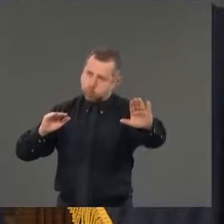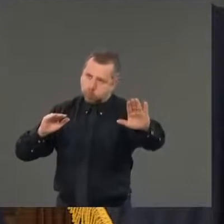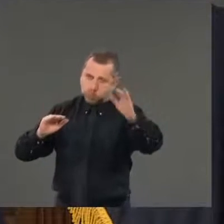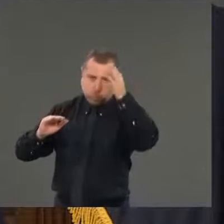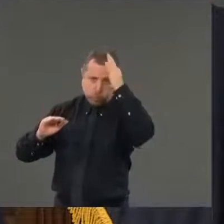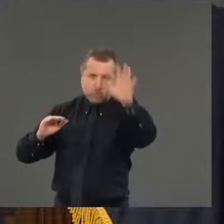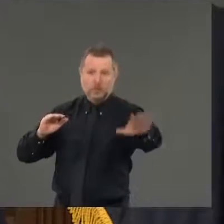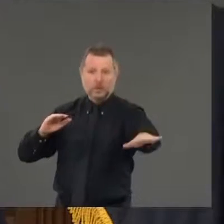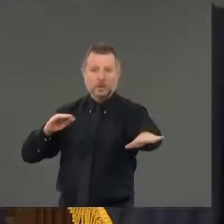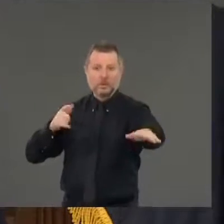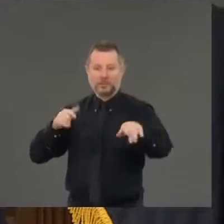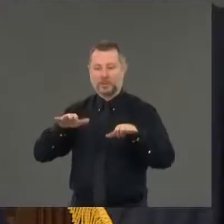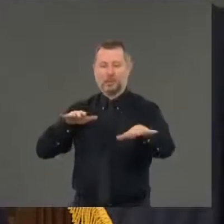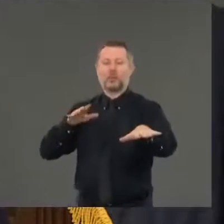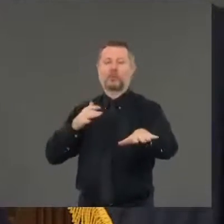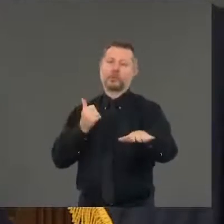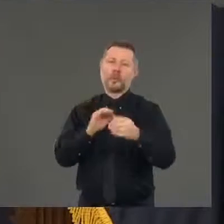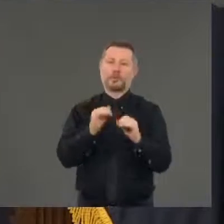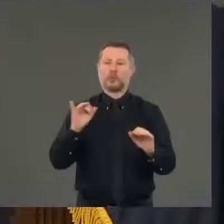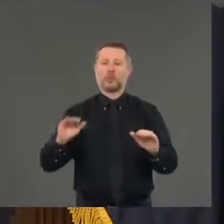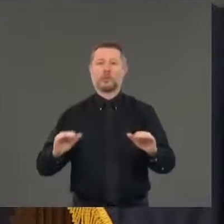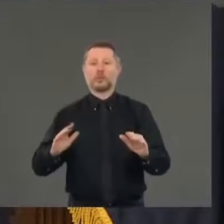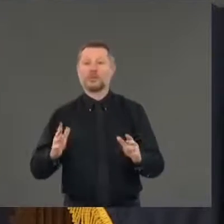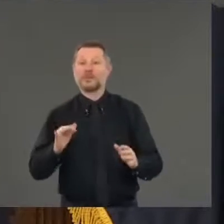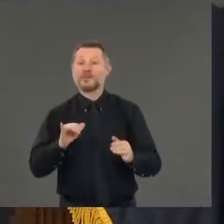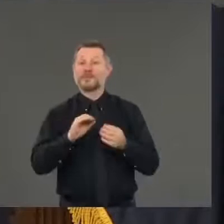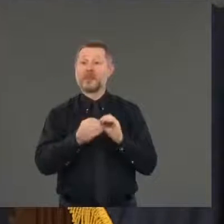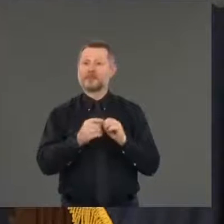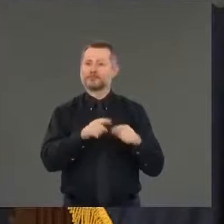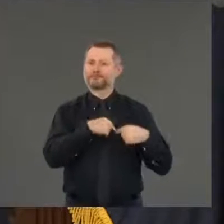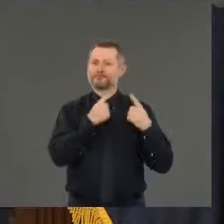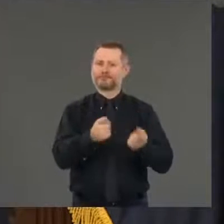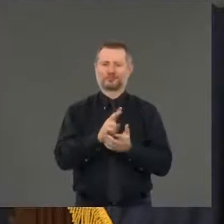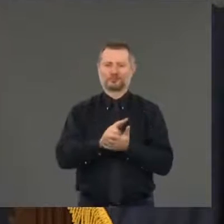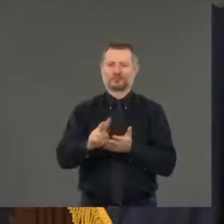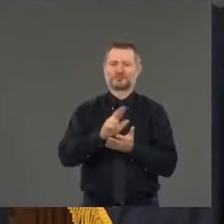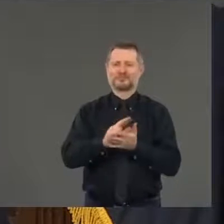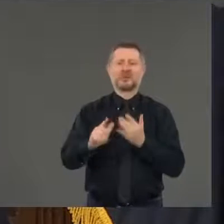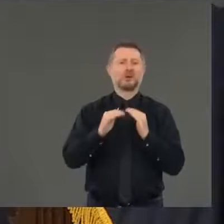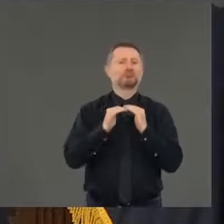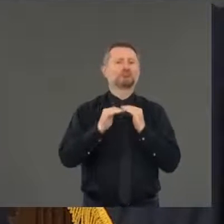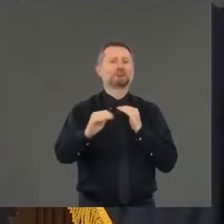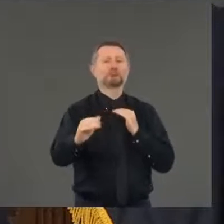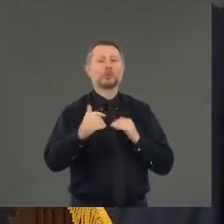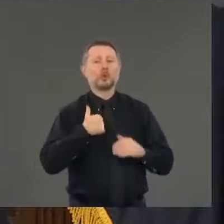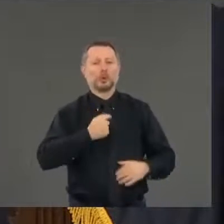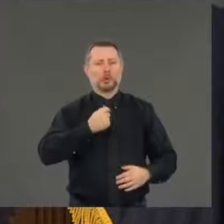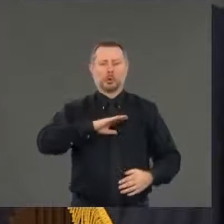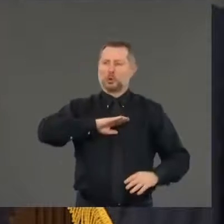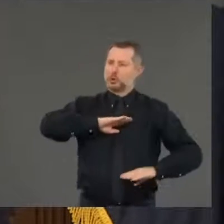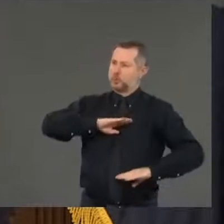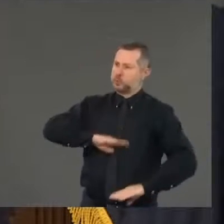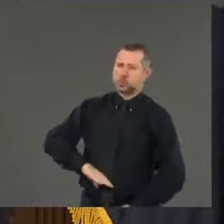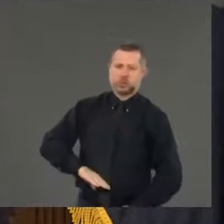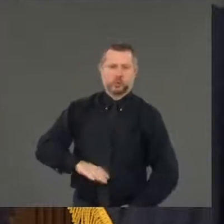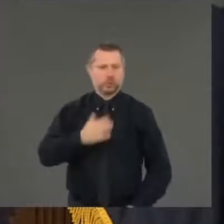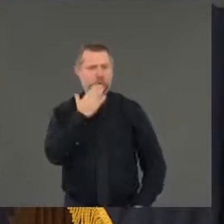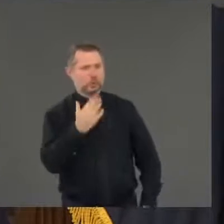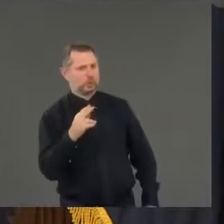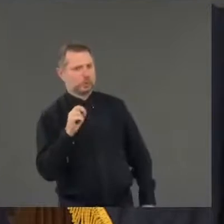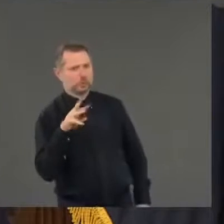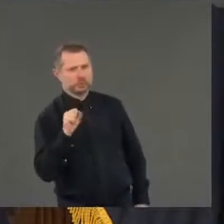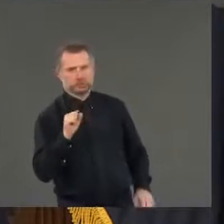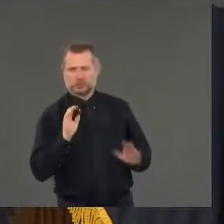right? It's been at this number for the past few weeks. So that's the only good news, that it may